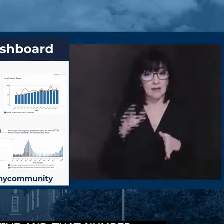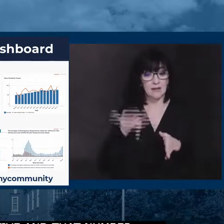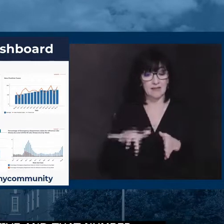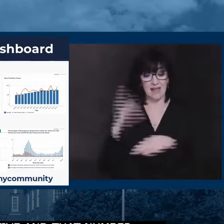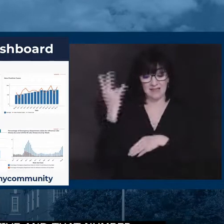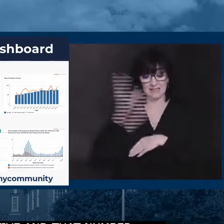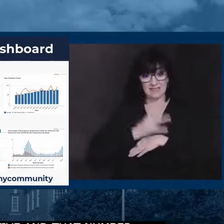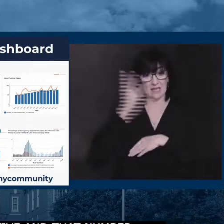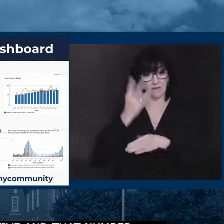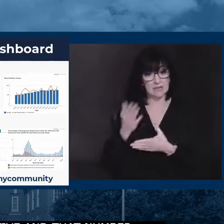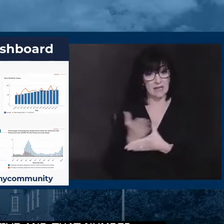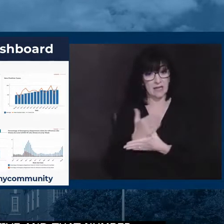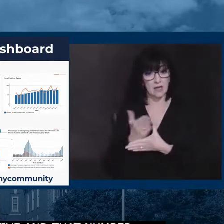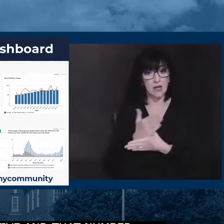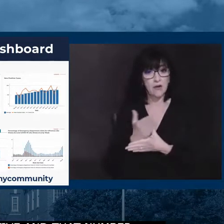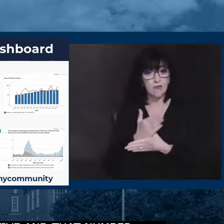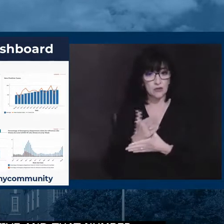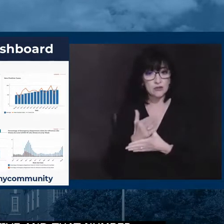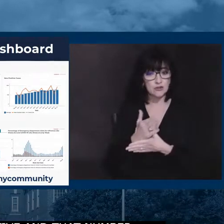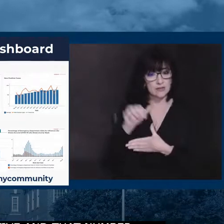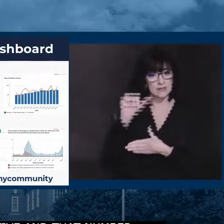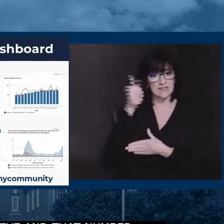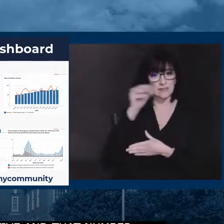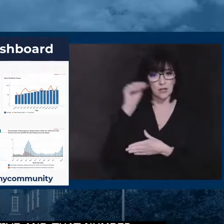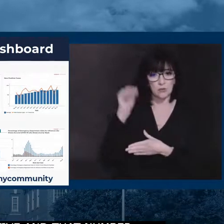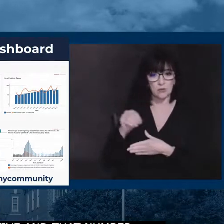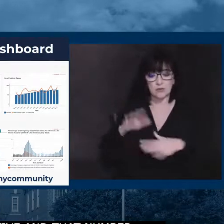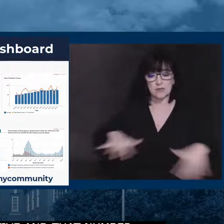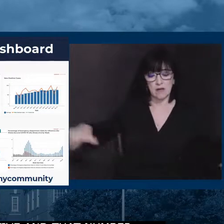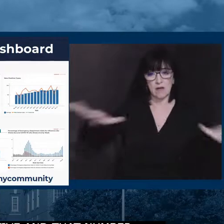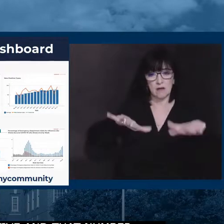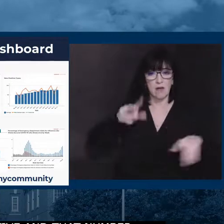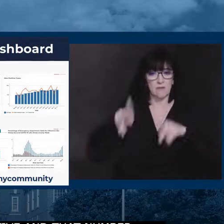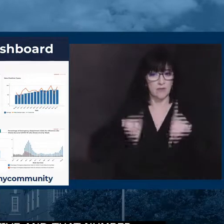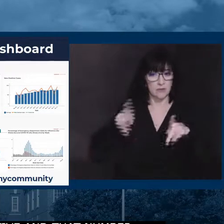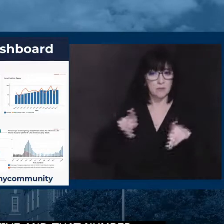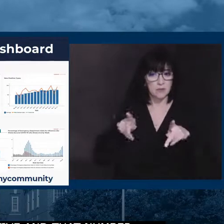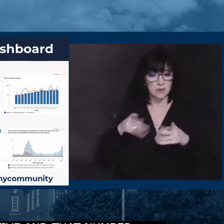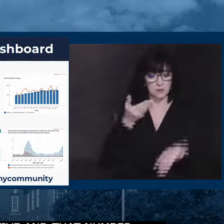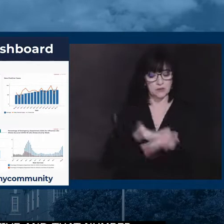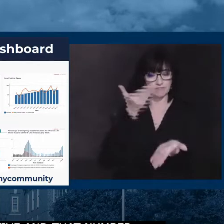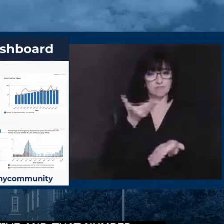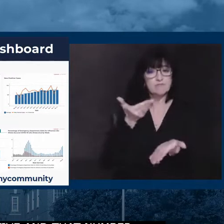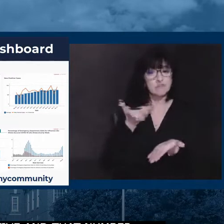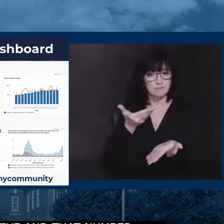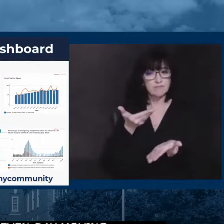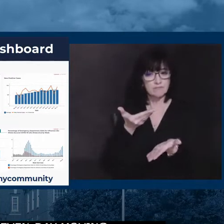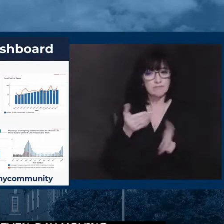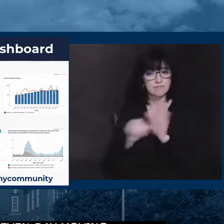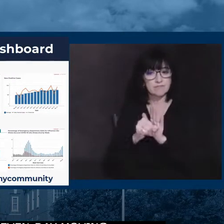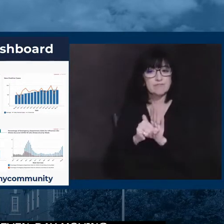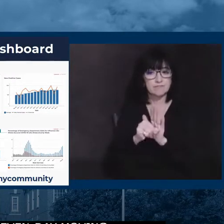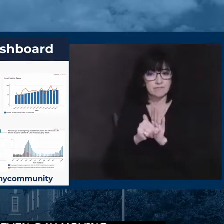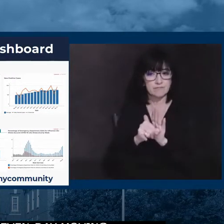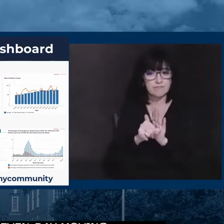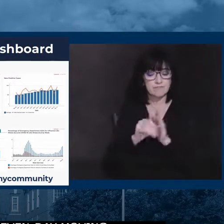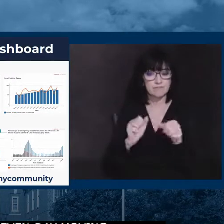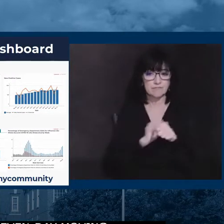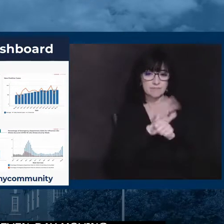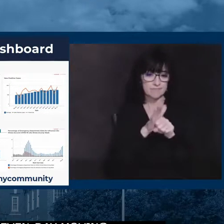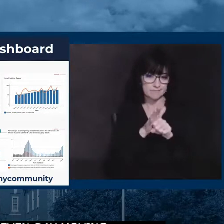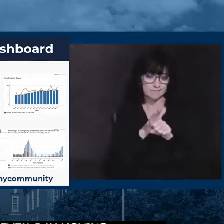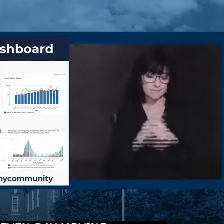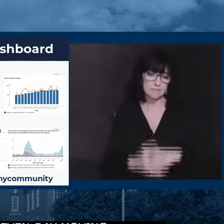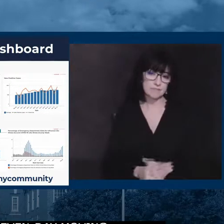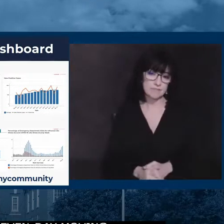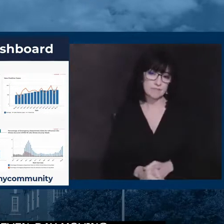moving average. So those numbers, we want to flatten that curve out, the number of new positive tests that come in each day,